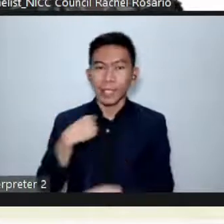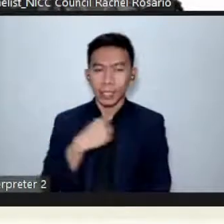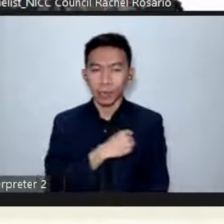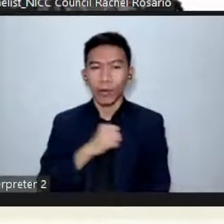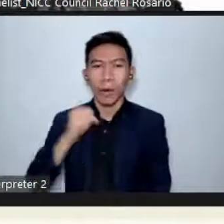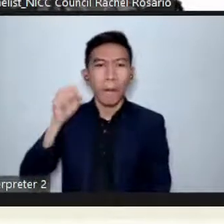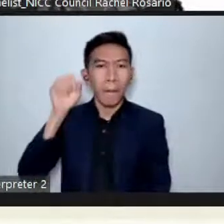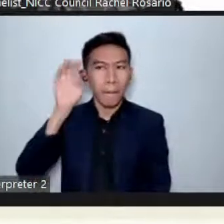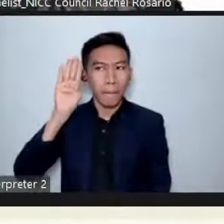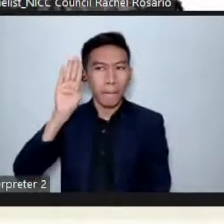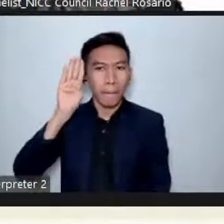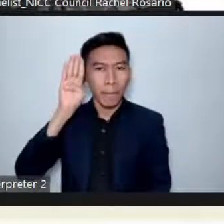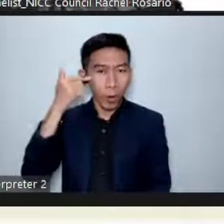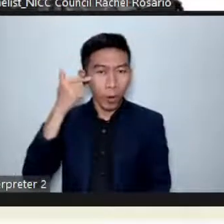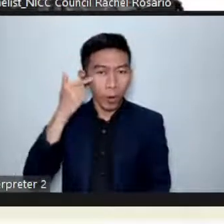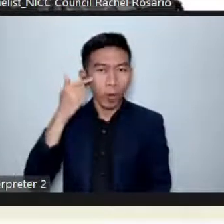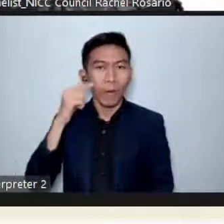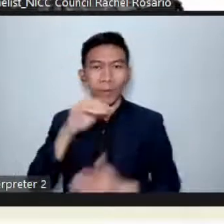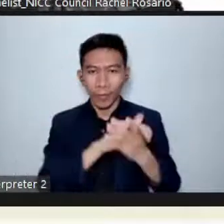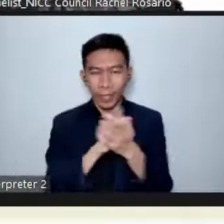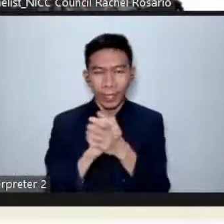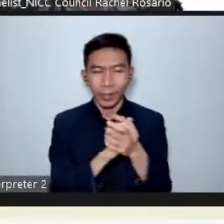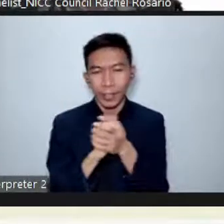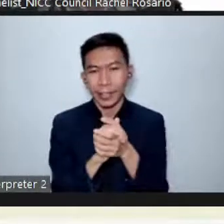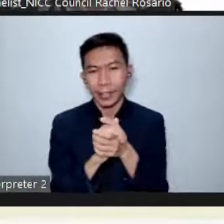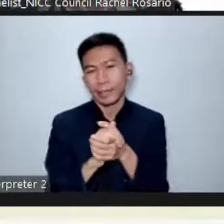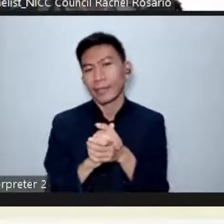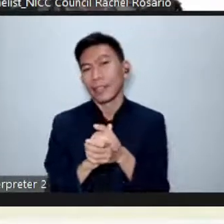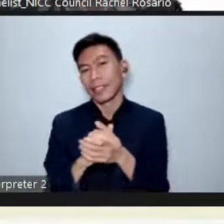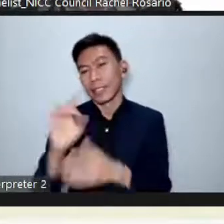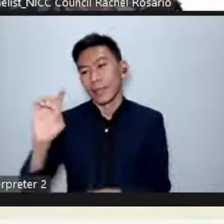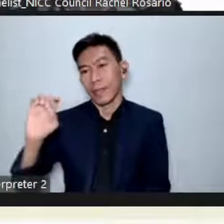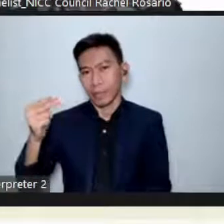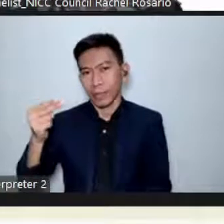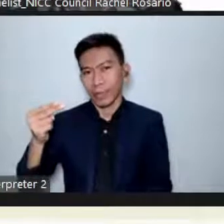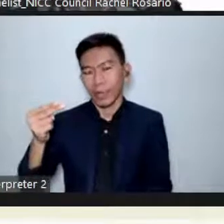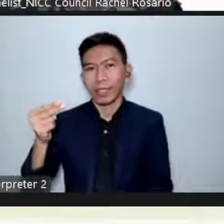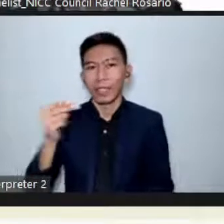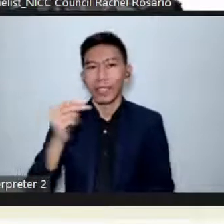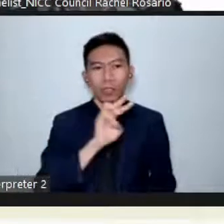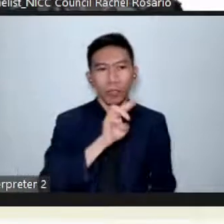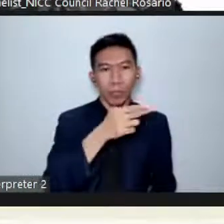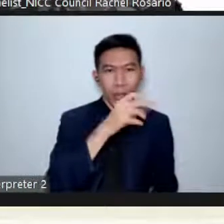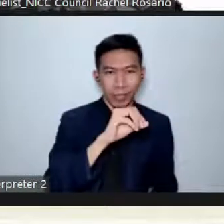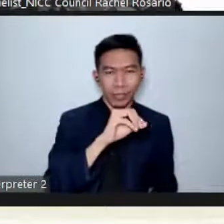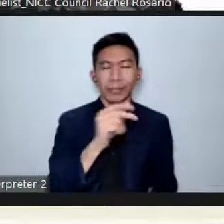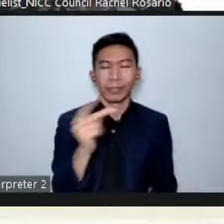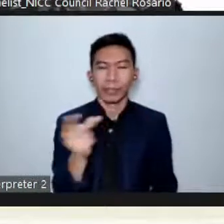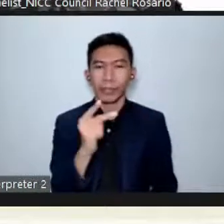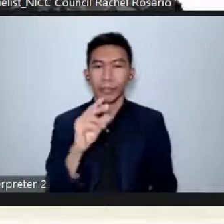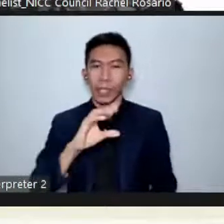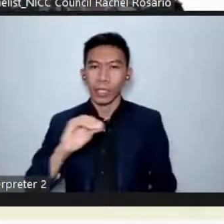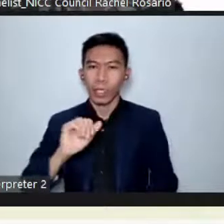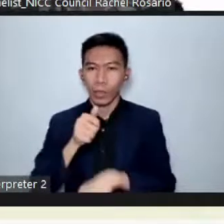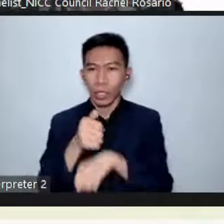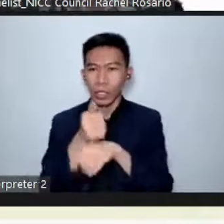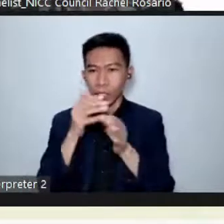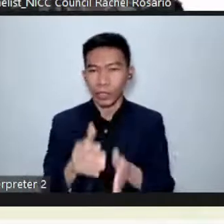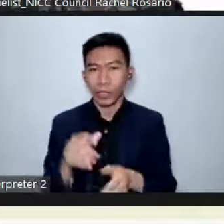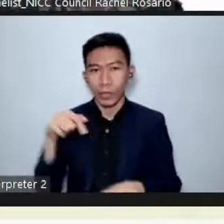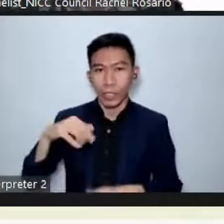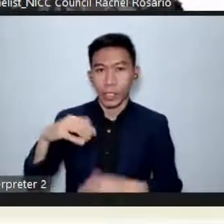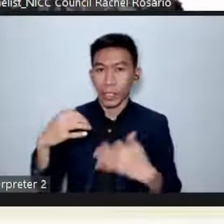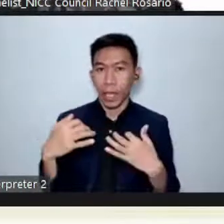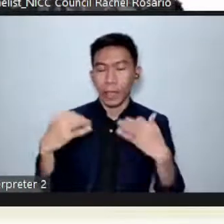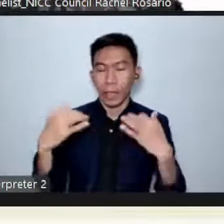congratulate the Department of Health and WHO, as well as the organizers of this summit po. So